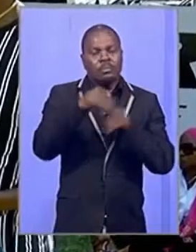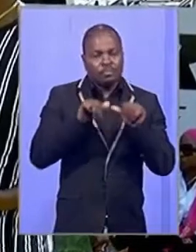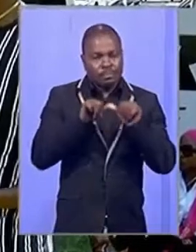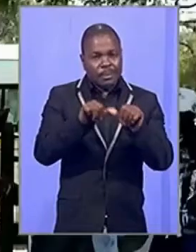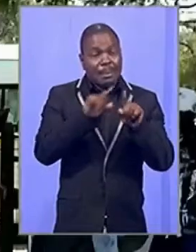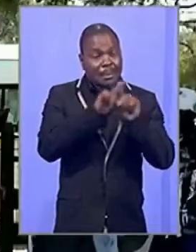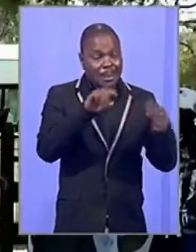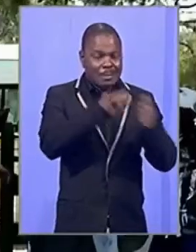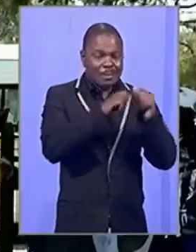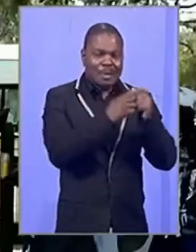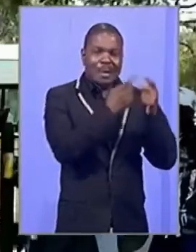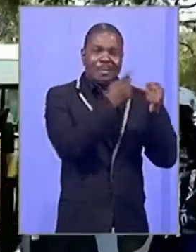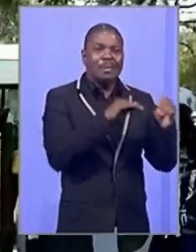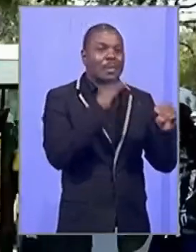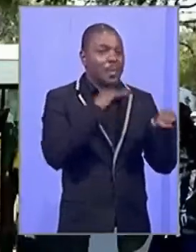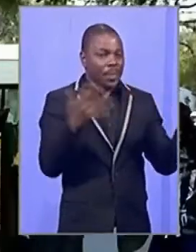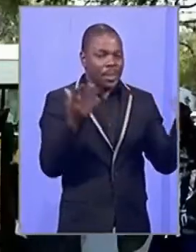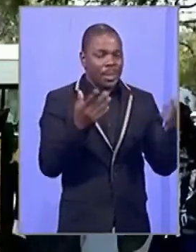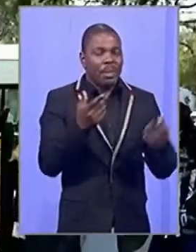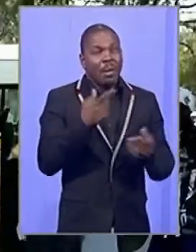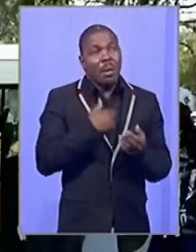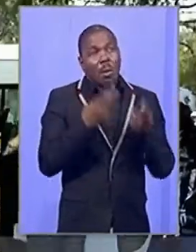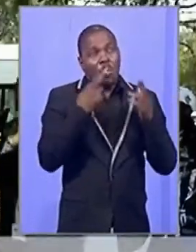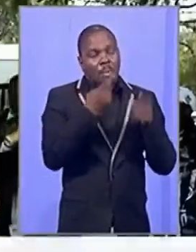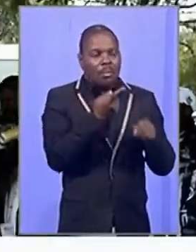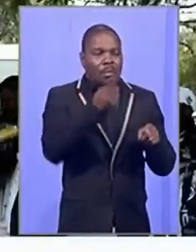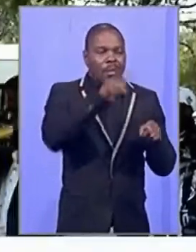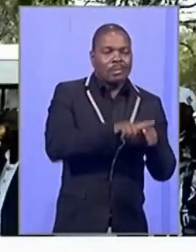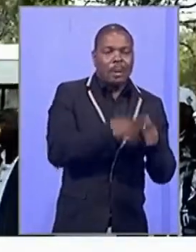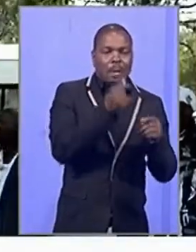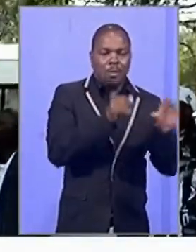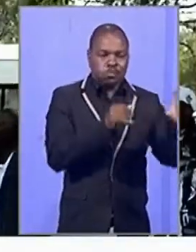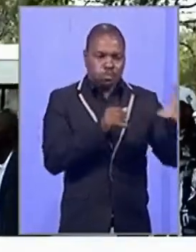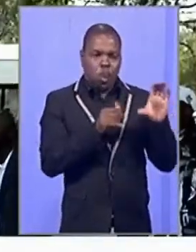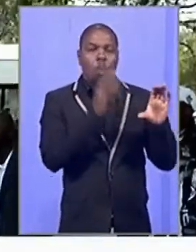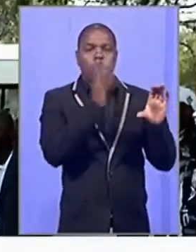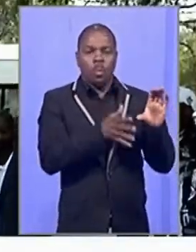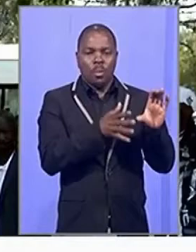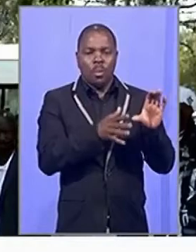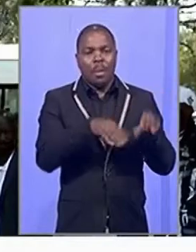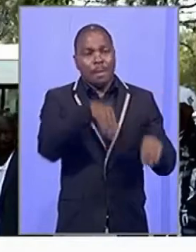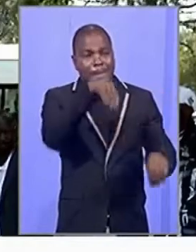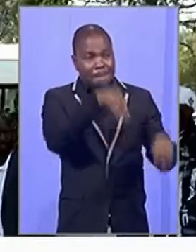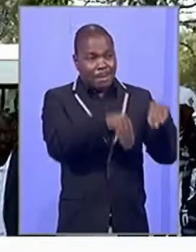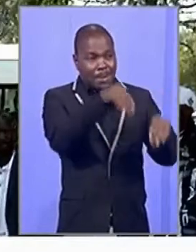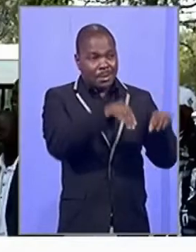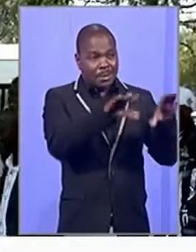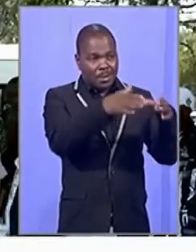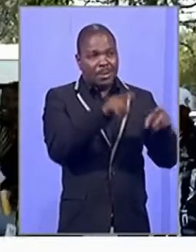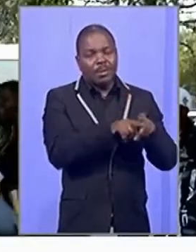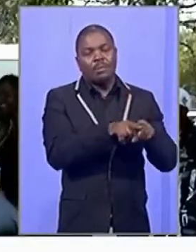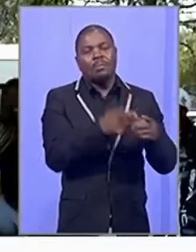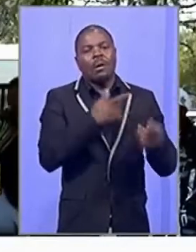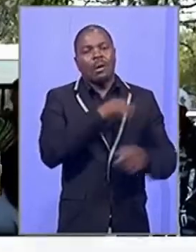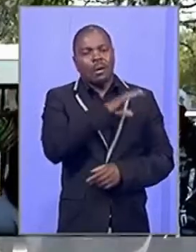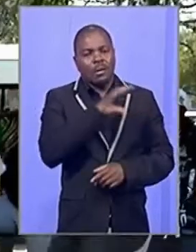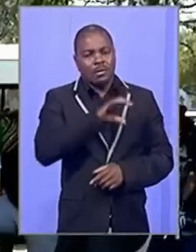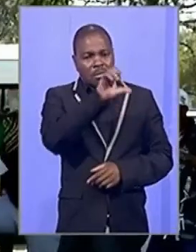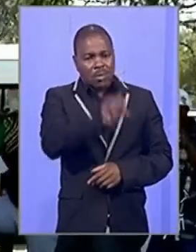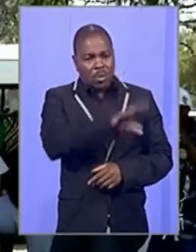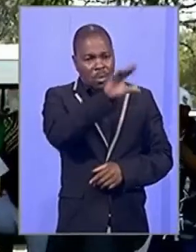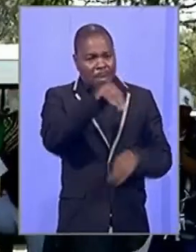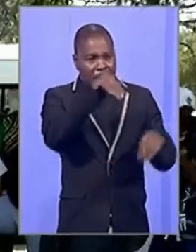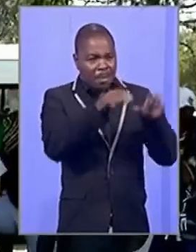ka nna kgwetlo. We are hoping to get some additional funds to actually take this forward. The mining companies through the Minerals Council for South Africa has been very